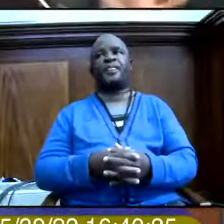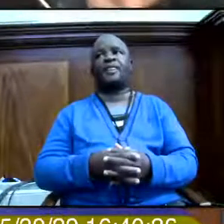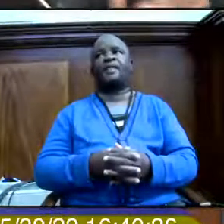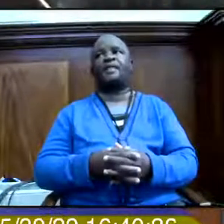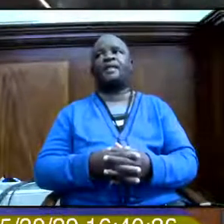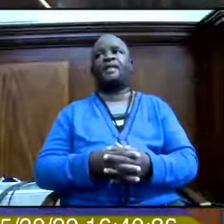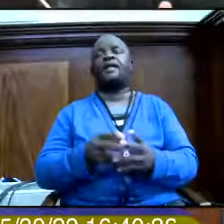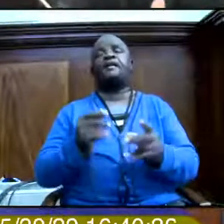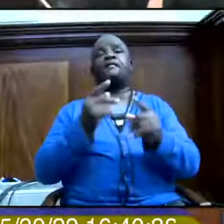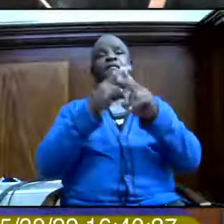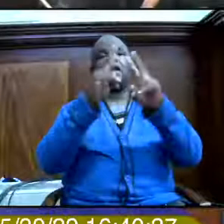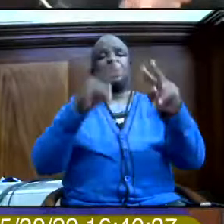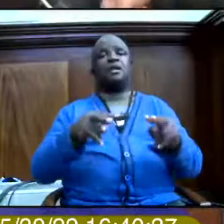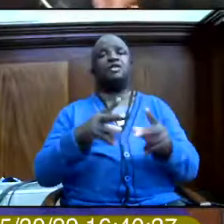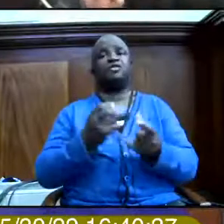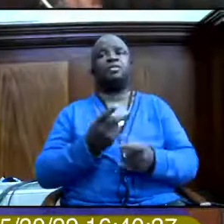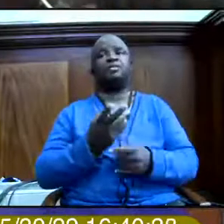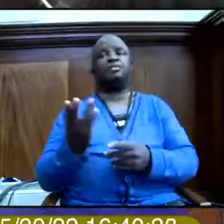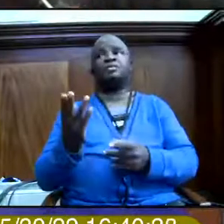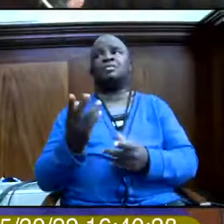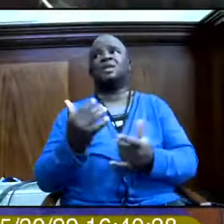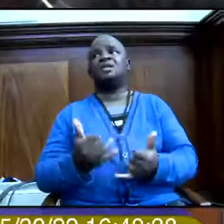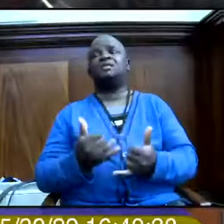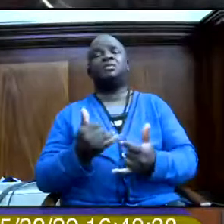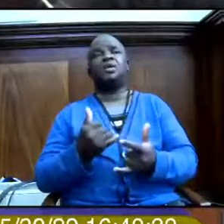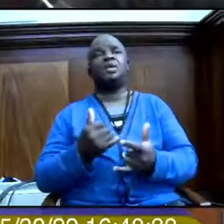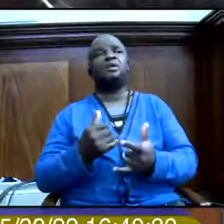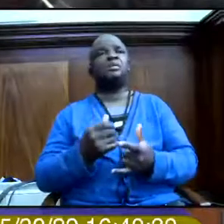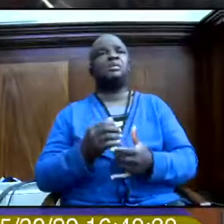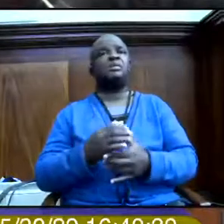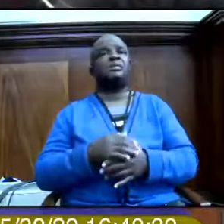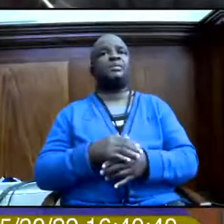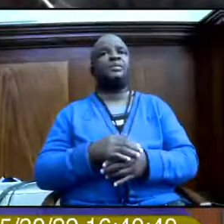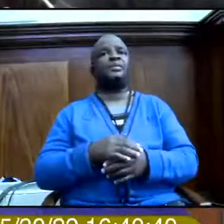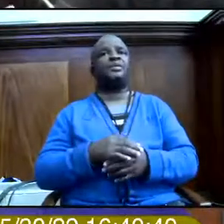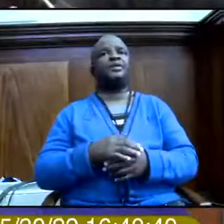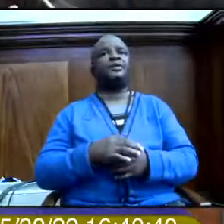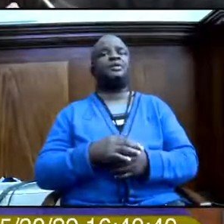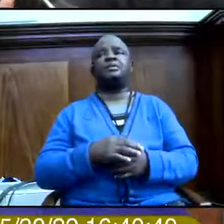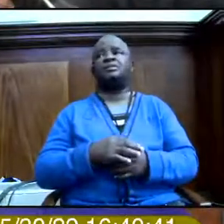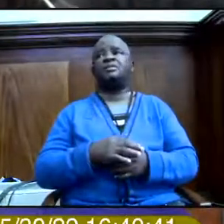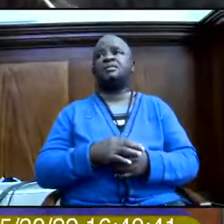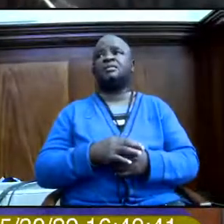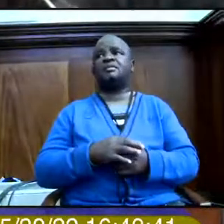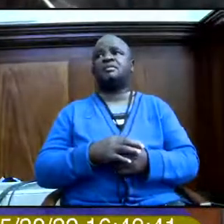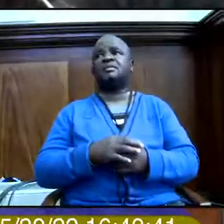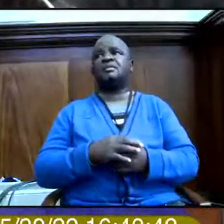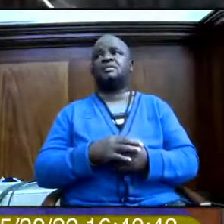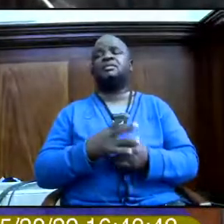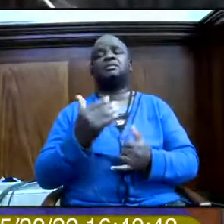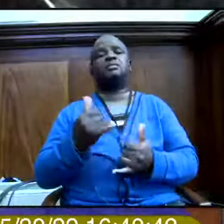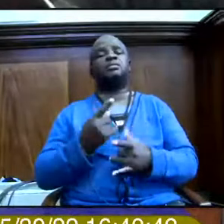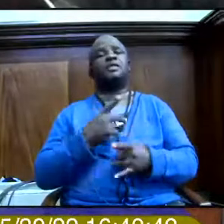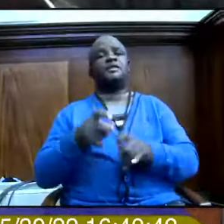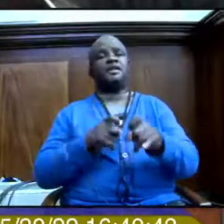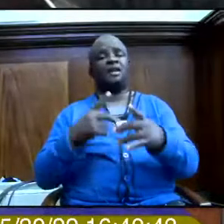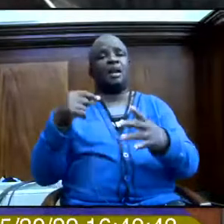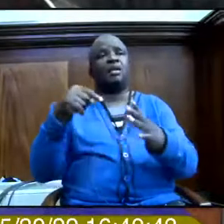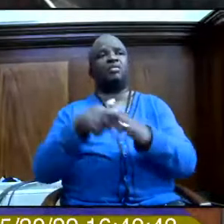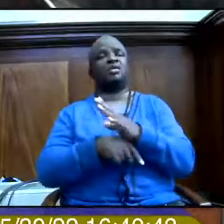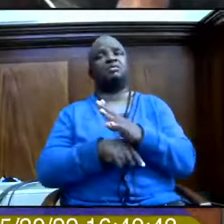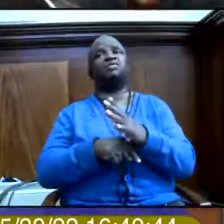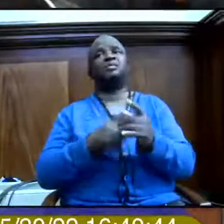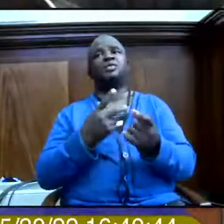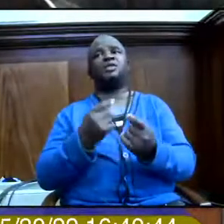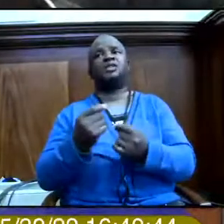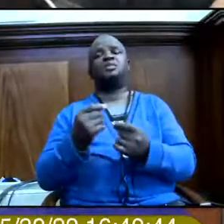federations are here they they they are not delving into matters like this